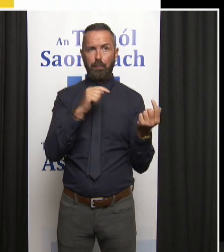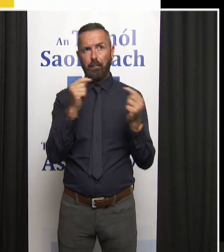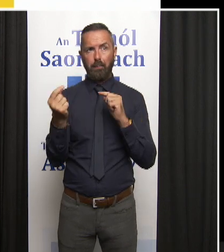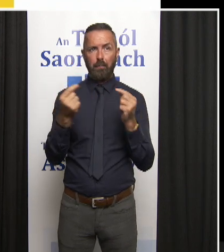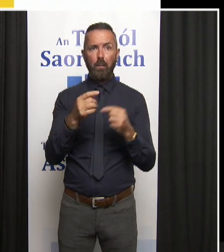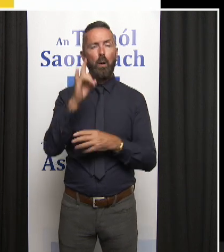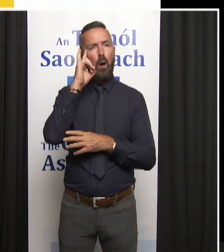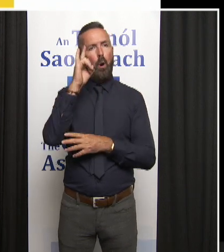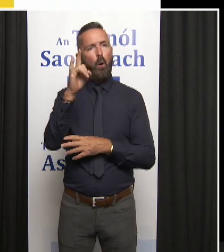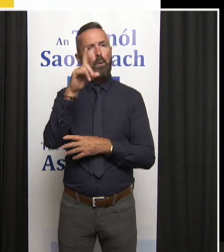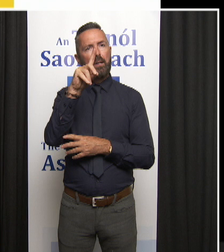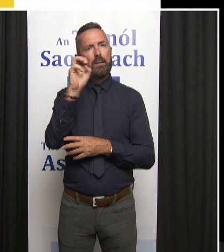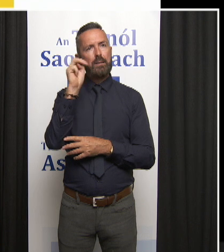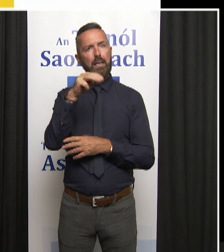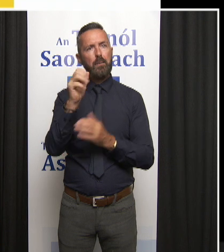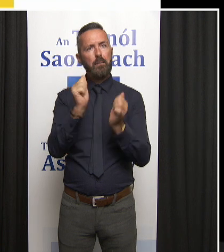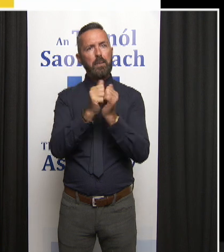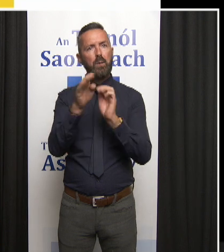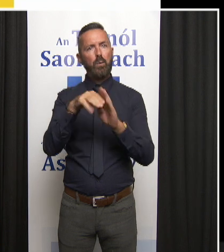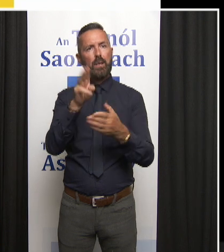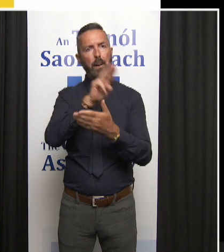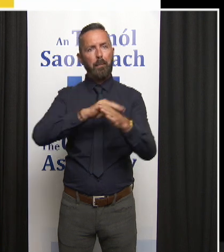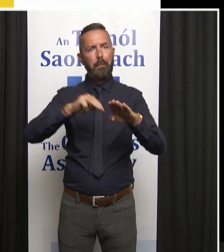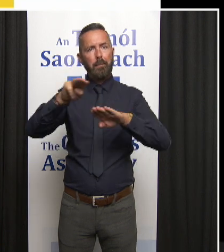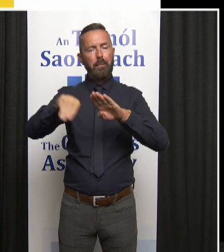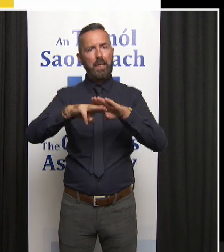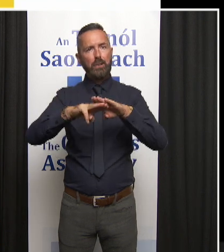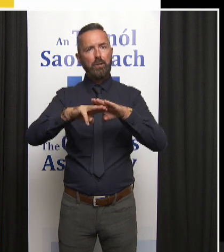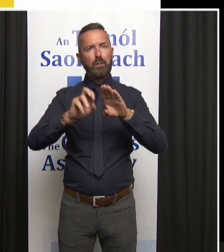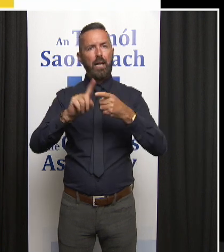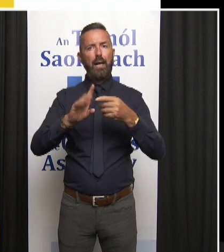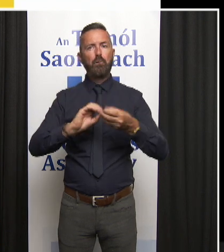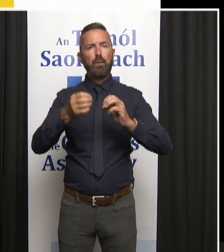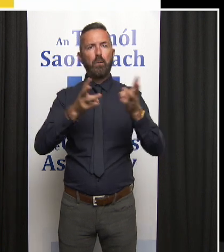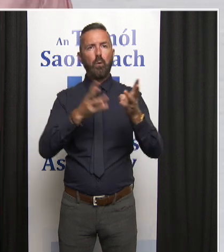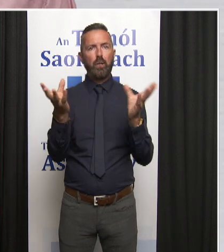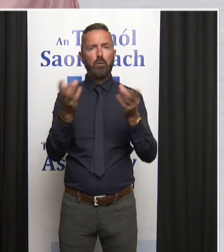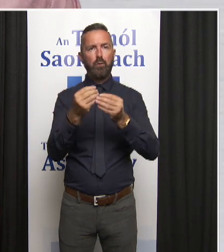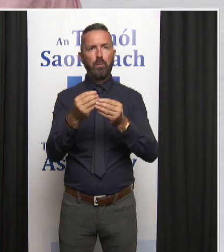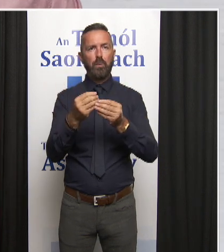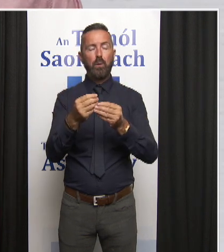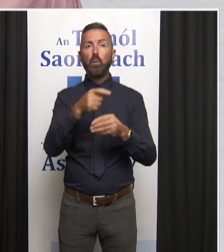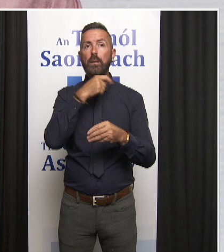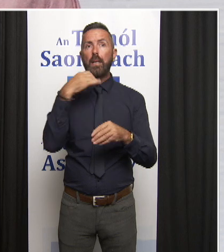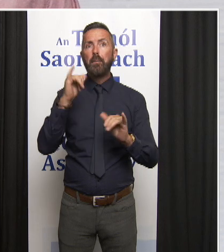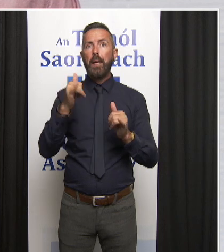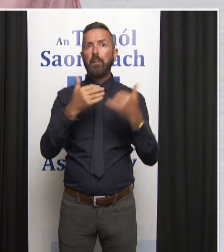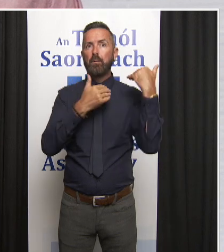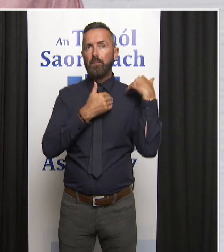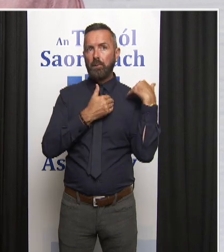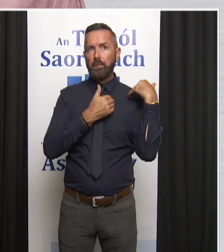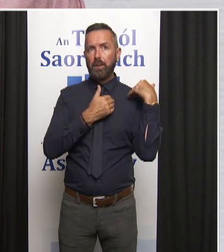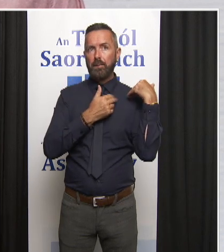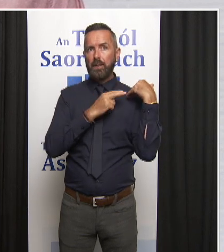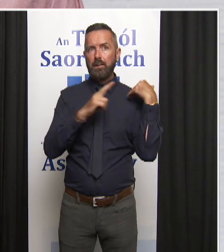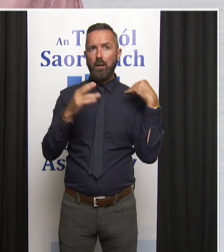mayor will be meeting with ministers regardless of what we put in legislation, or that they create working groups. We did say that maybe the accountability mightn't necessarily be done